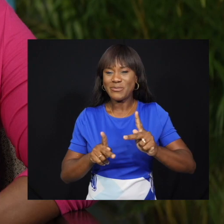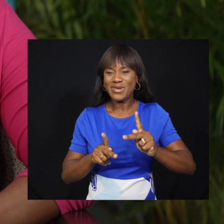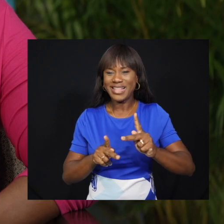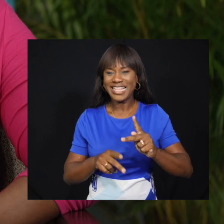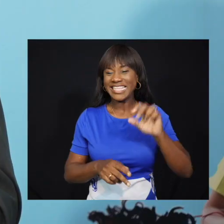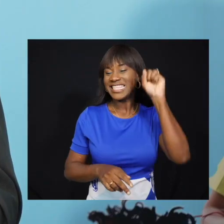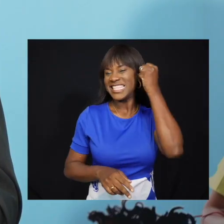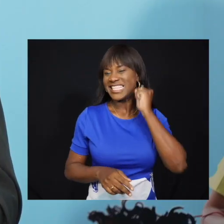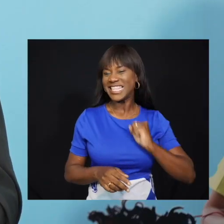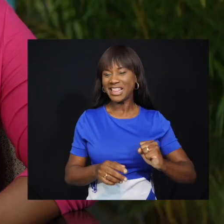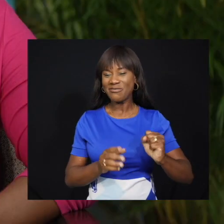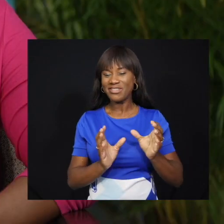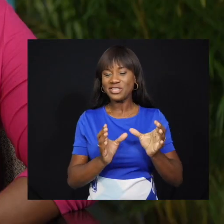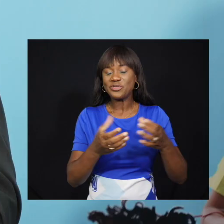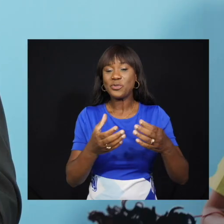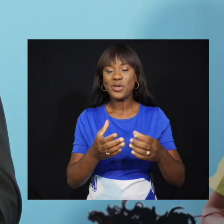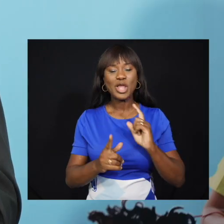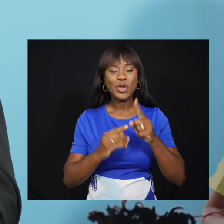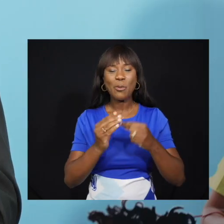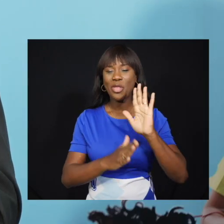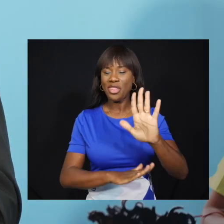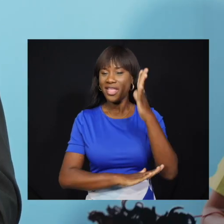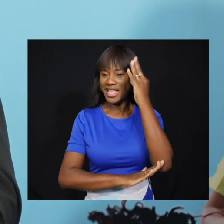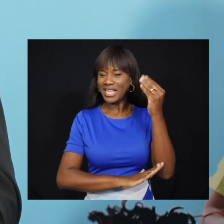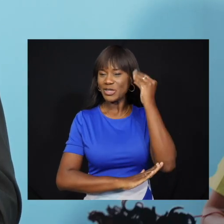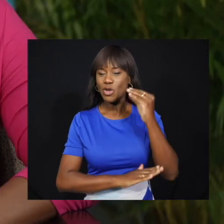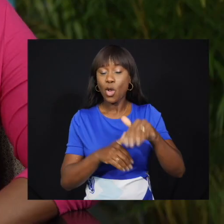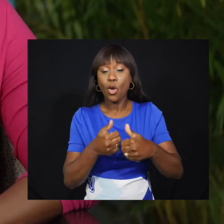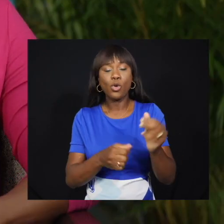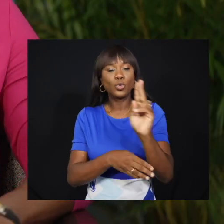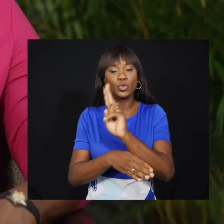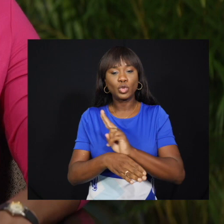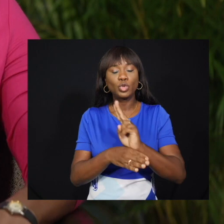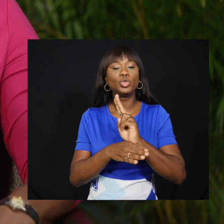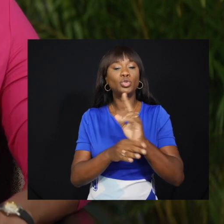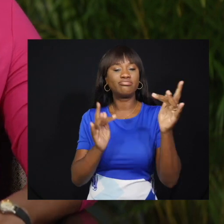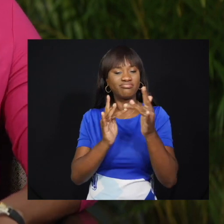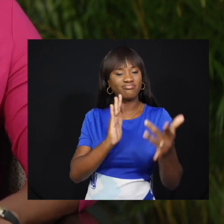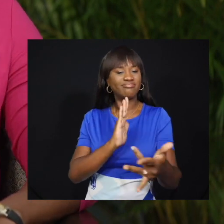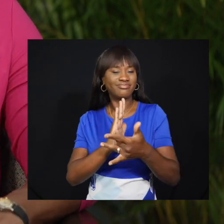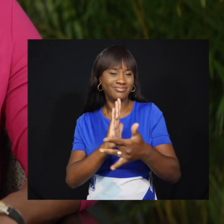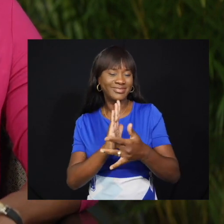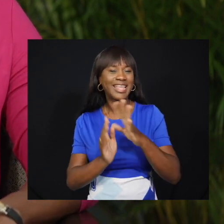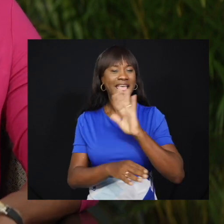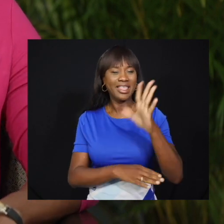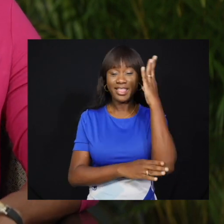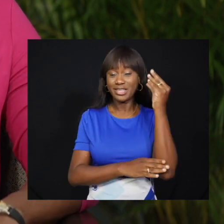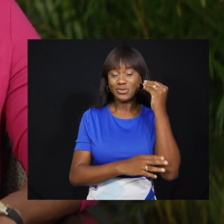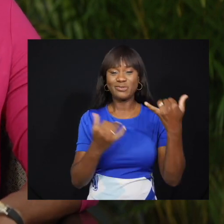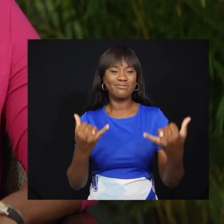Generation, they would share their experiences with the use of digital technologies and their experiences thus